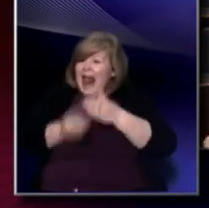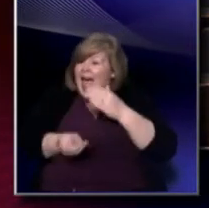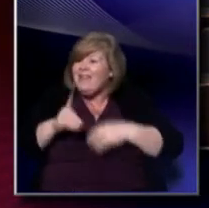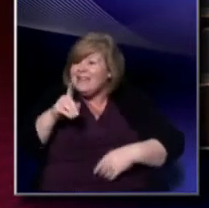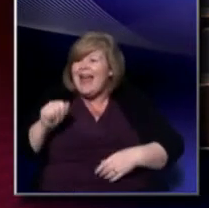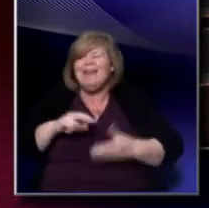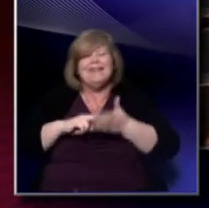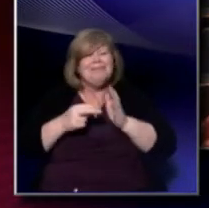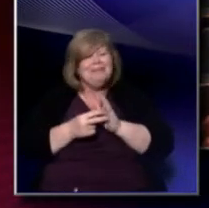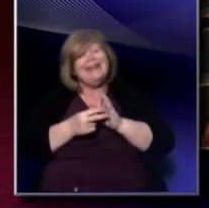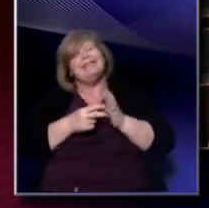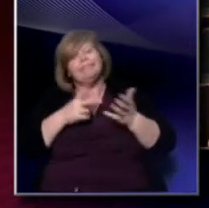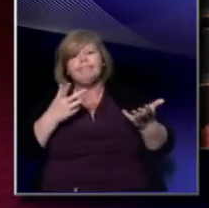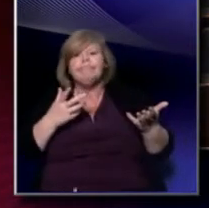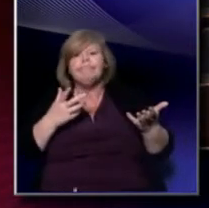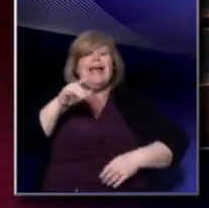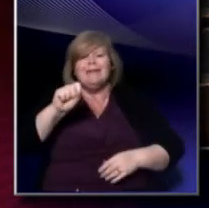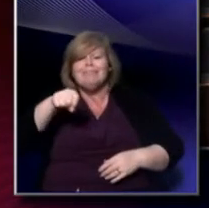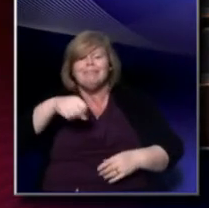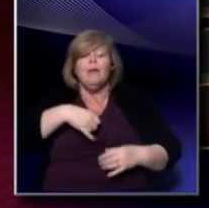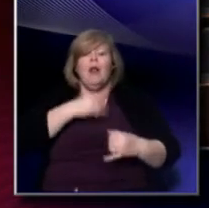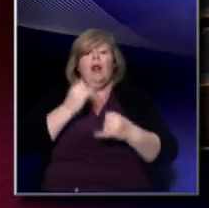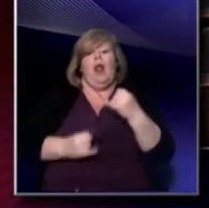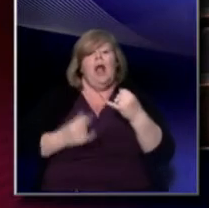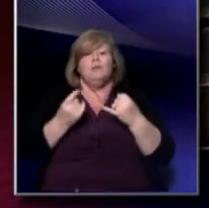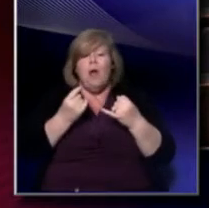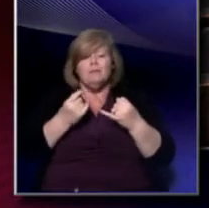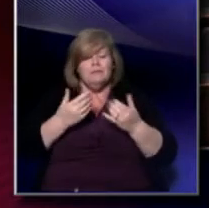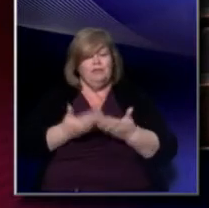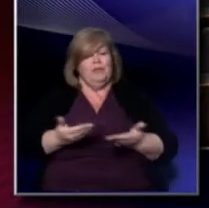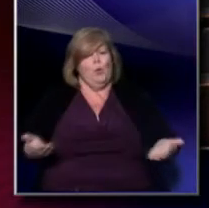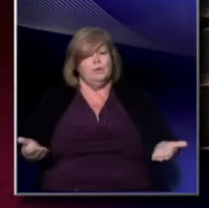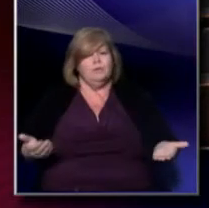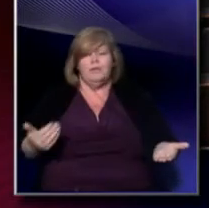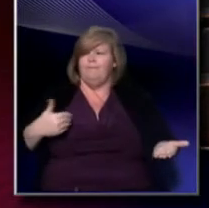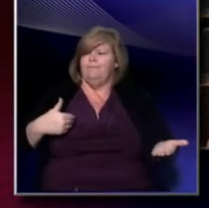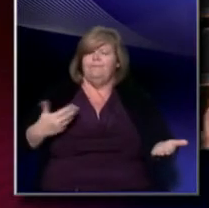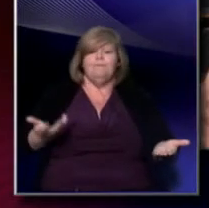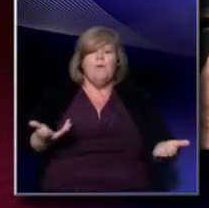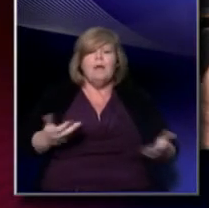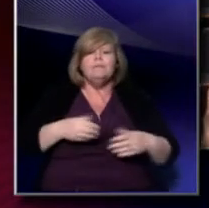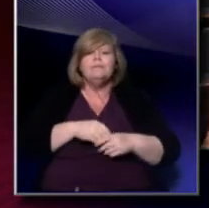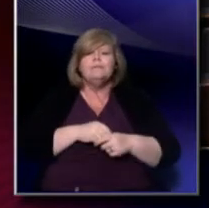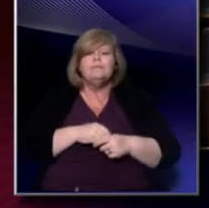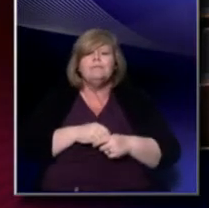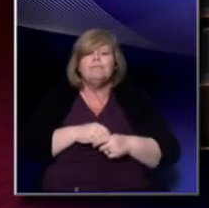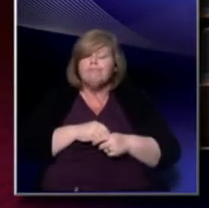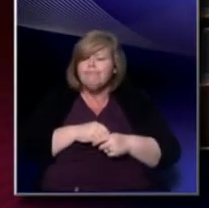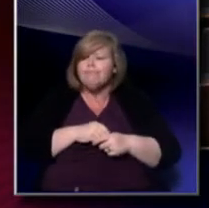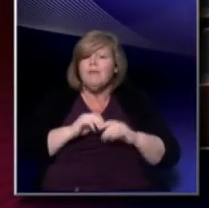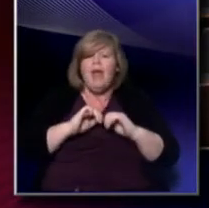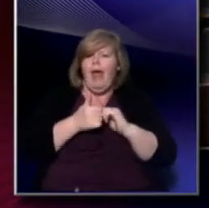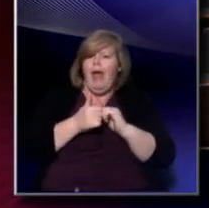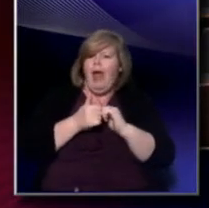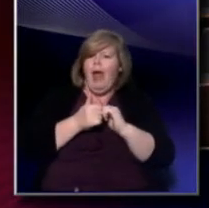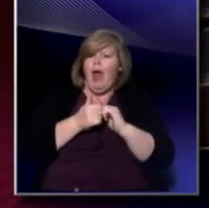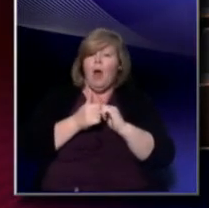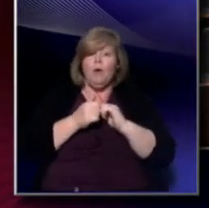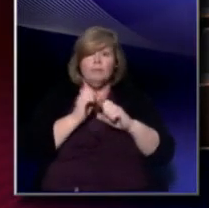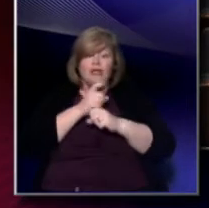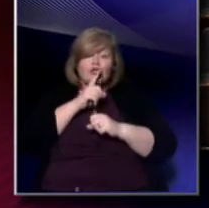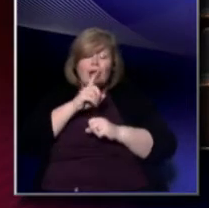really understanding what can our child do. How are we ensuring that our current schedule and